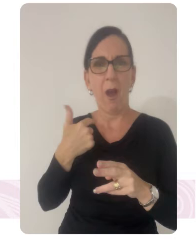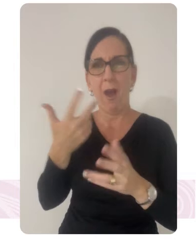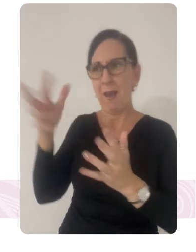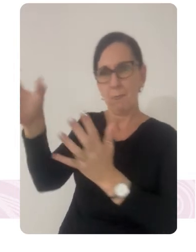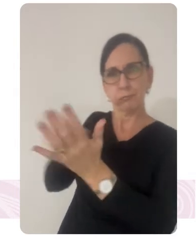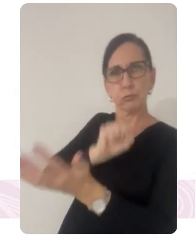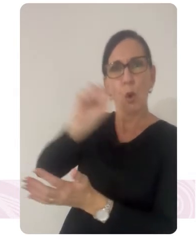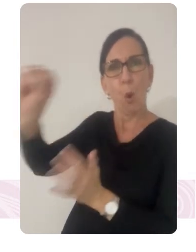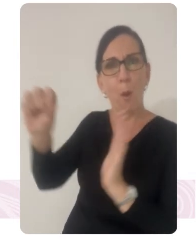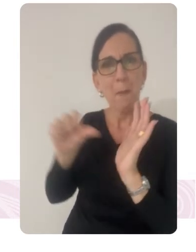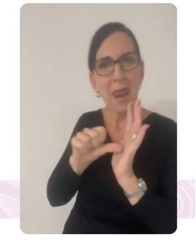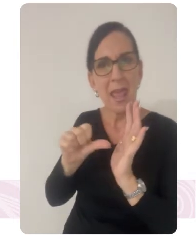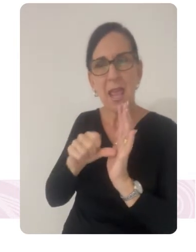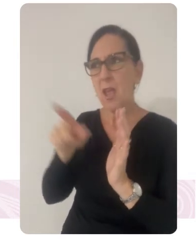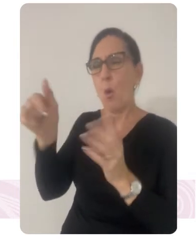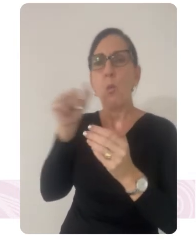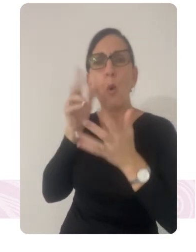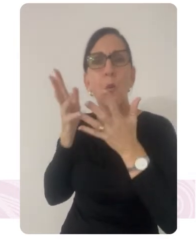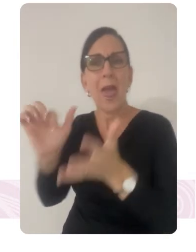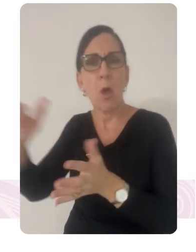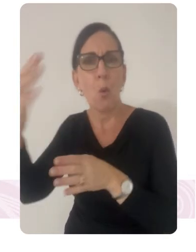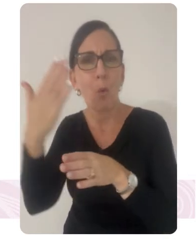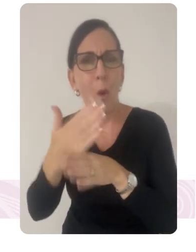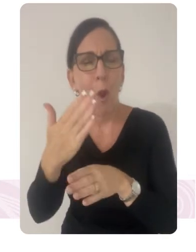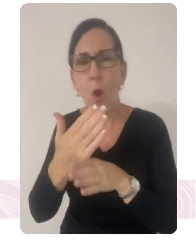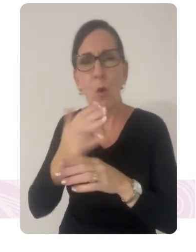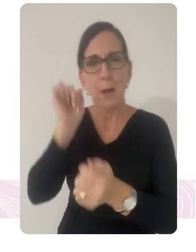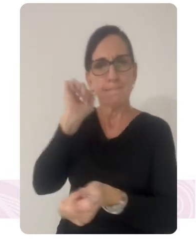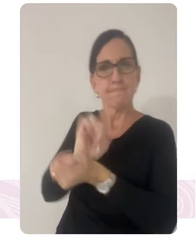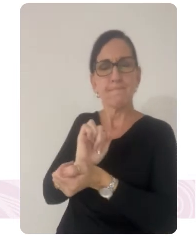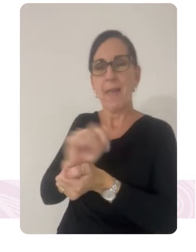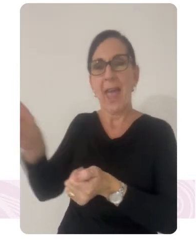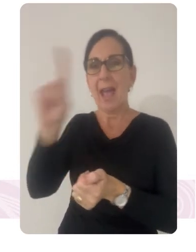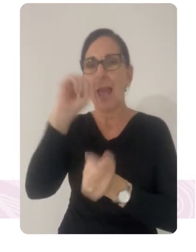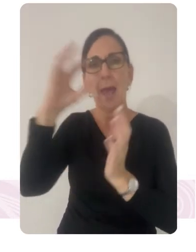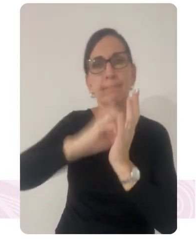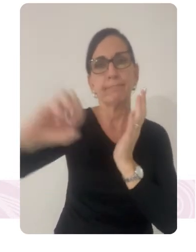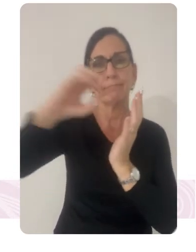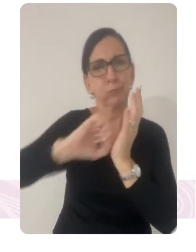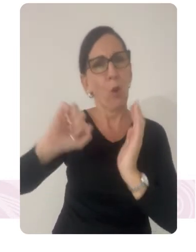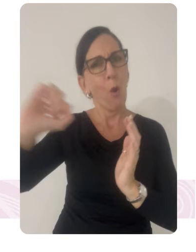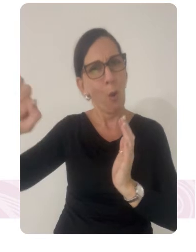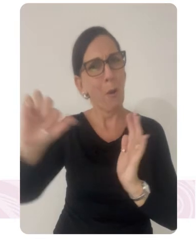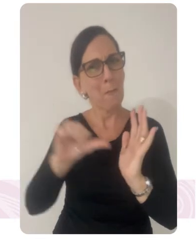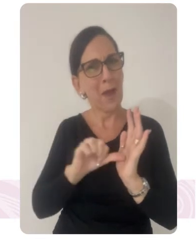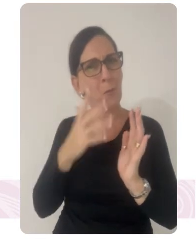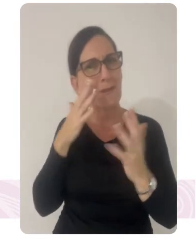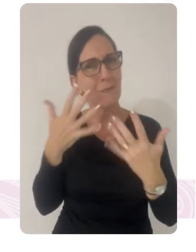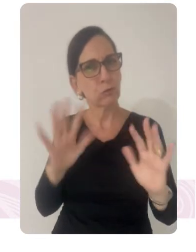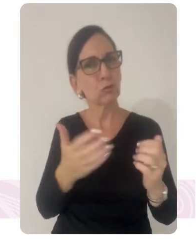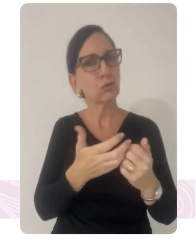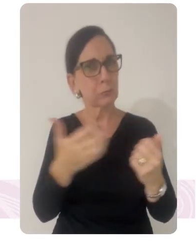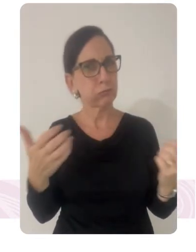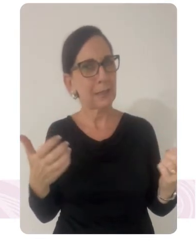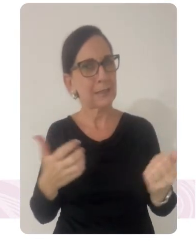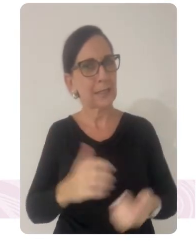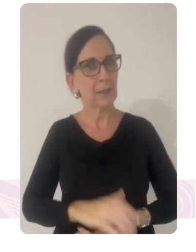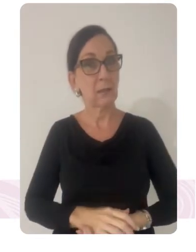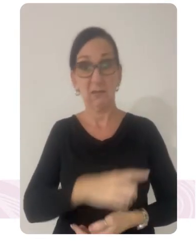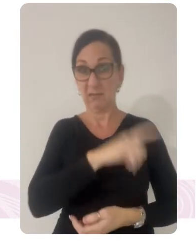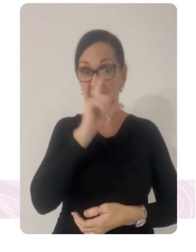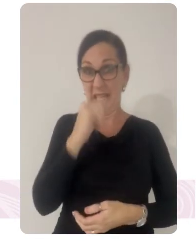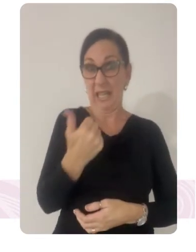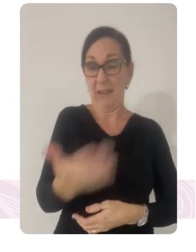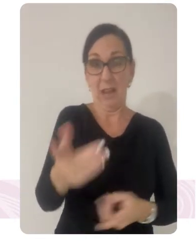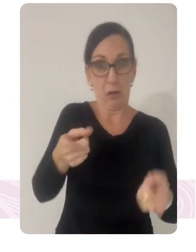resources, interfere with her ability to work, or block her access to money after the separation. Endangering the